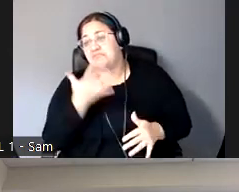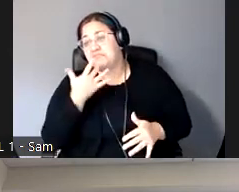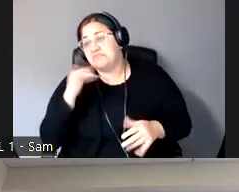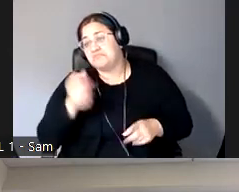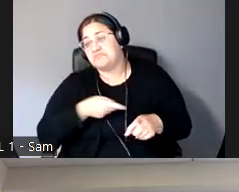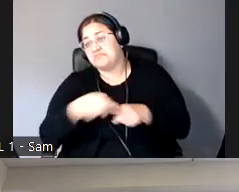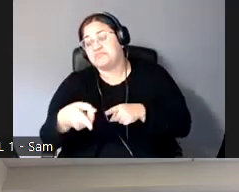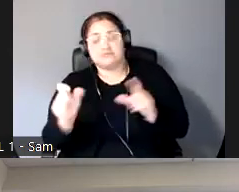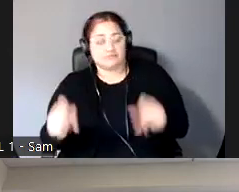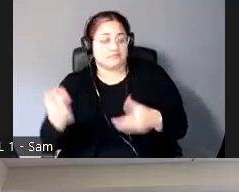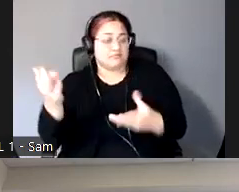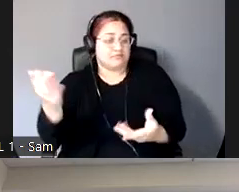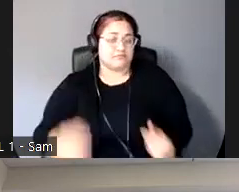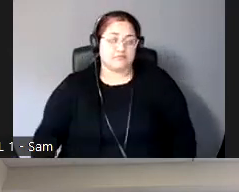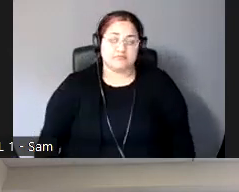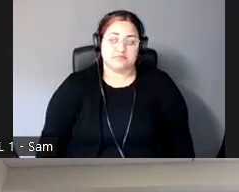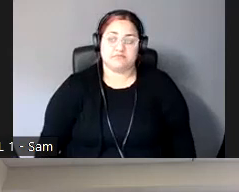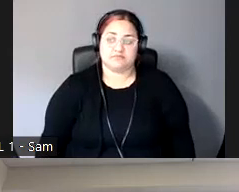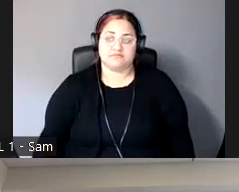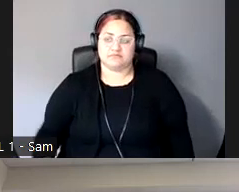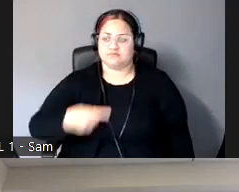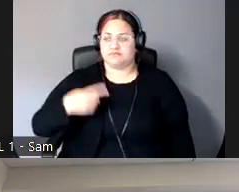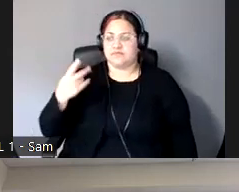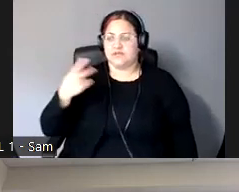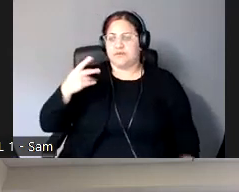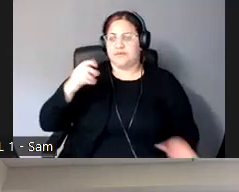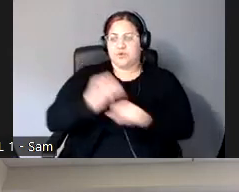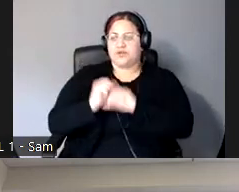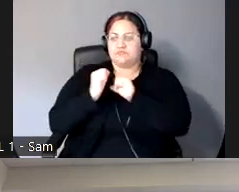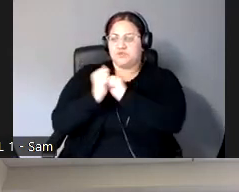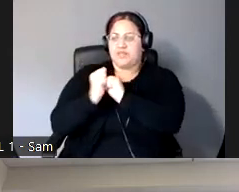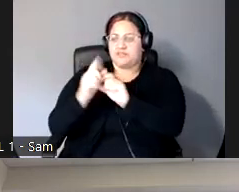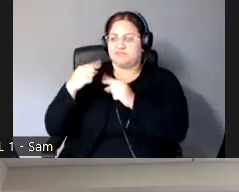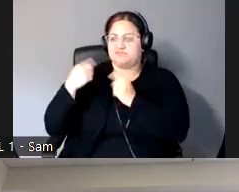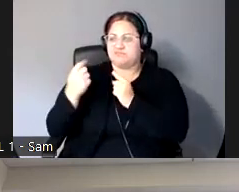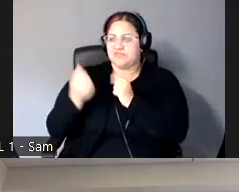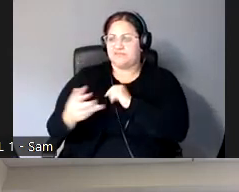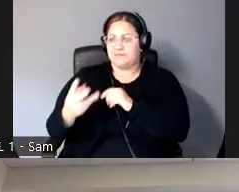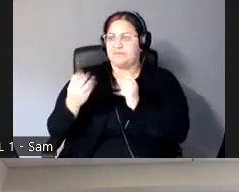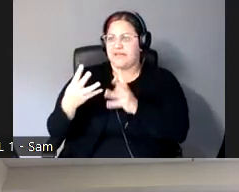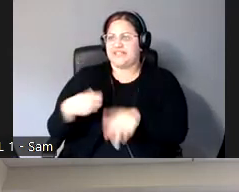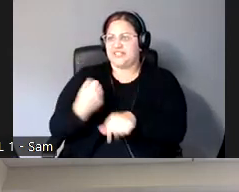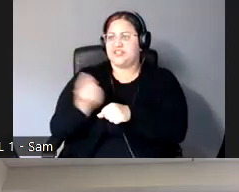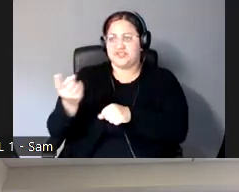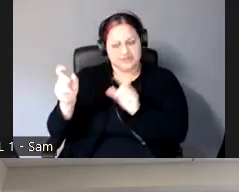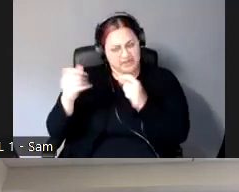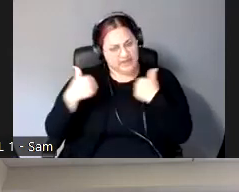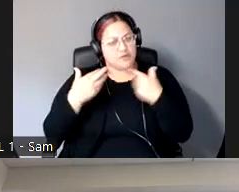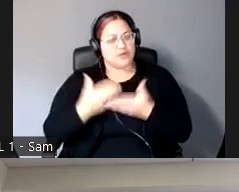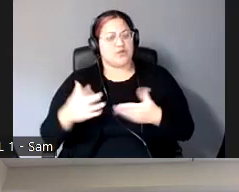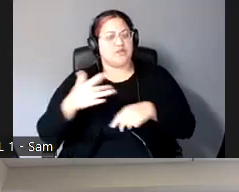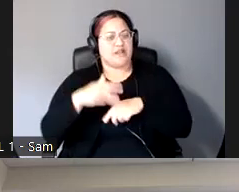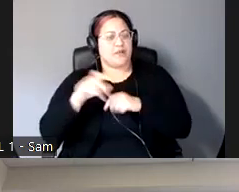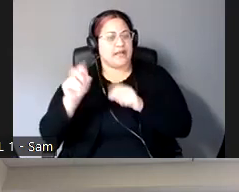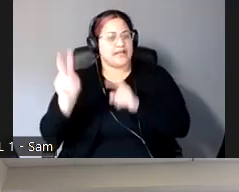great resource. We've been working with them for many years. They have downloadable resources. So they have